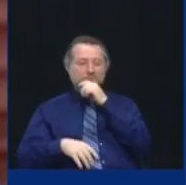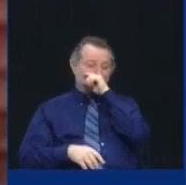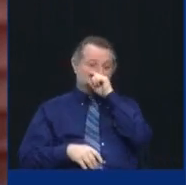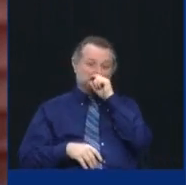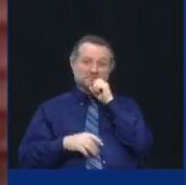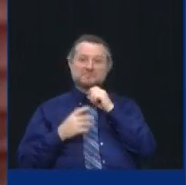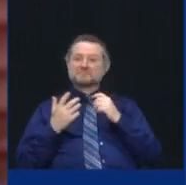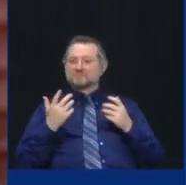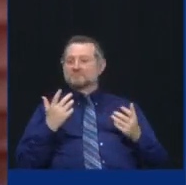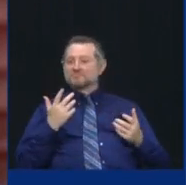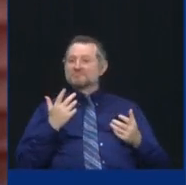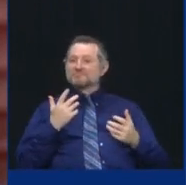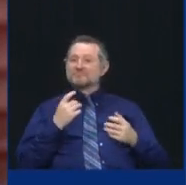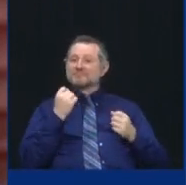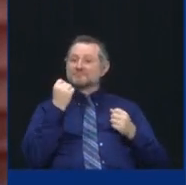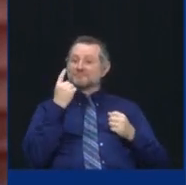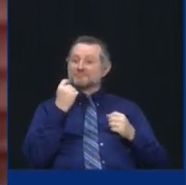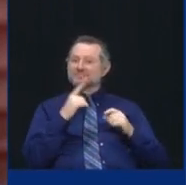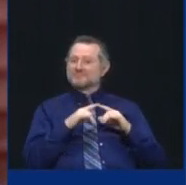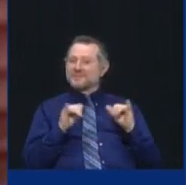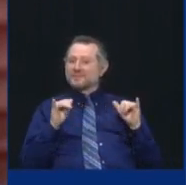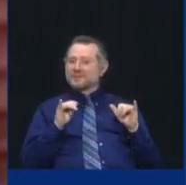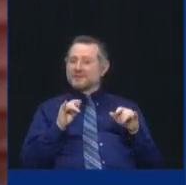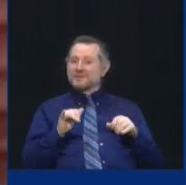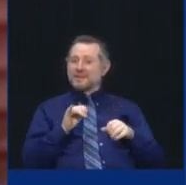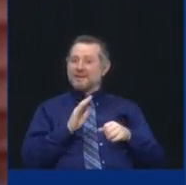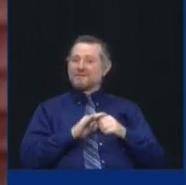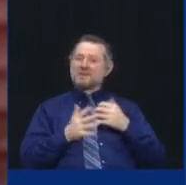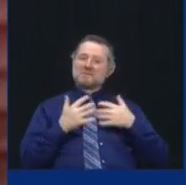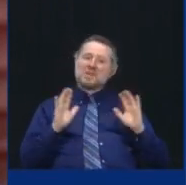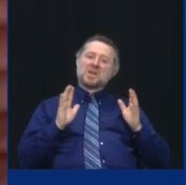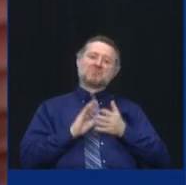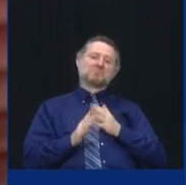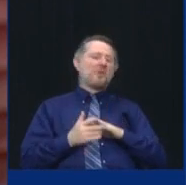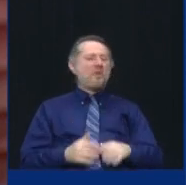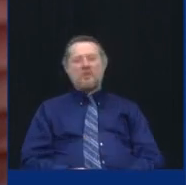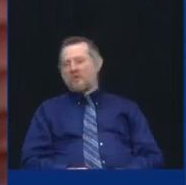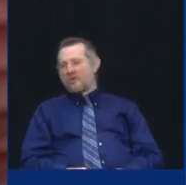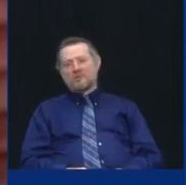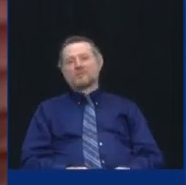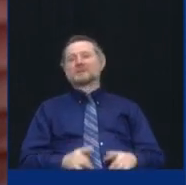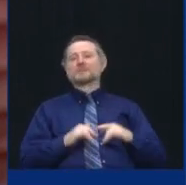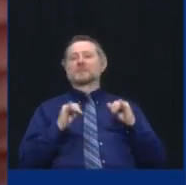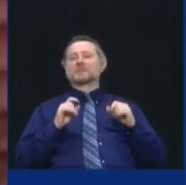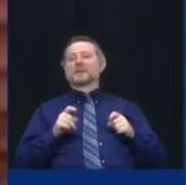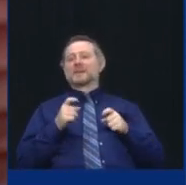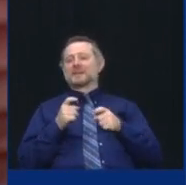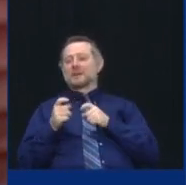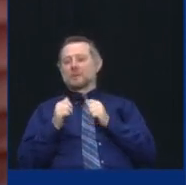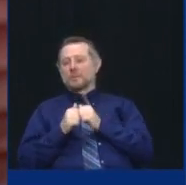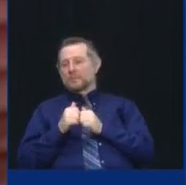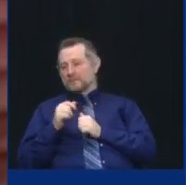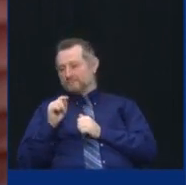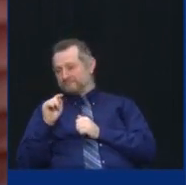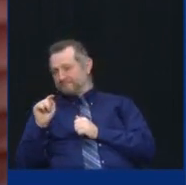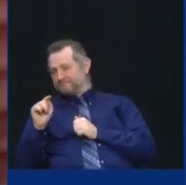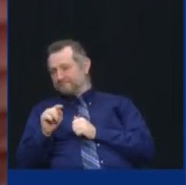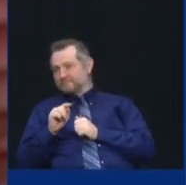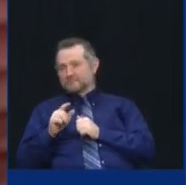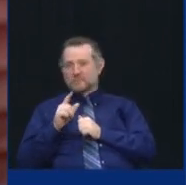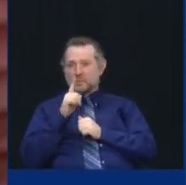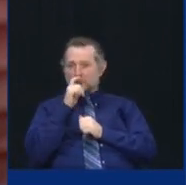but that's not enough. You also have to deal with the fact of where New Yorkers are